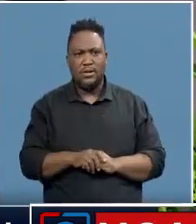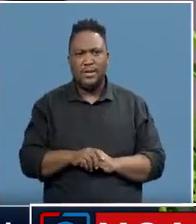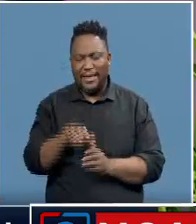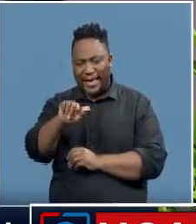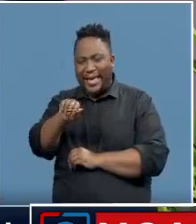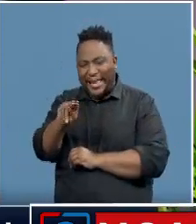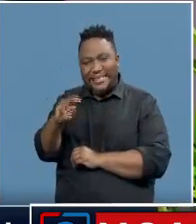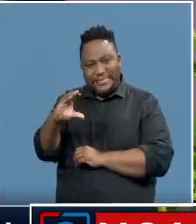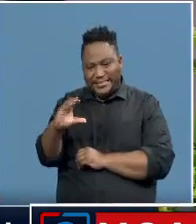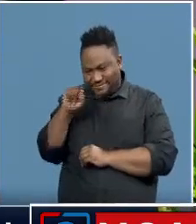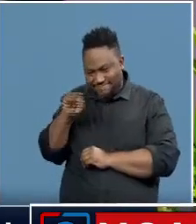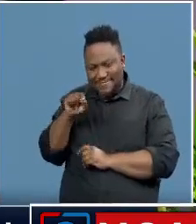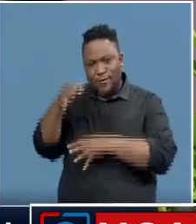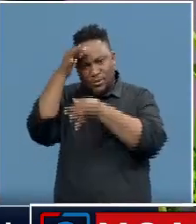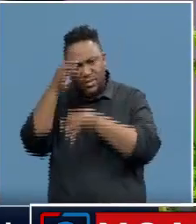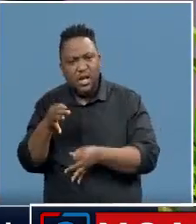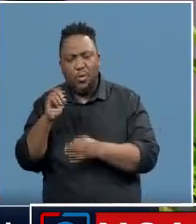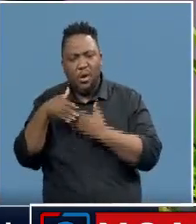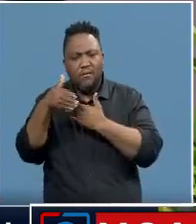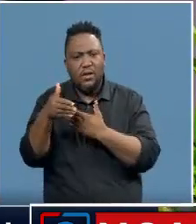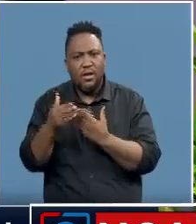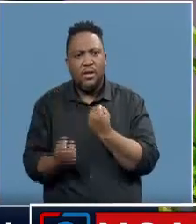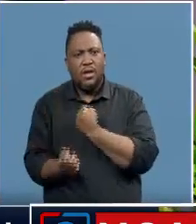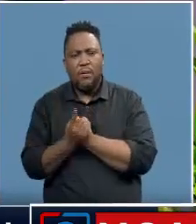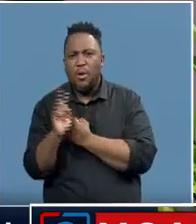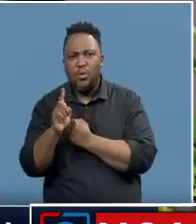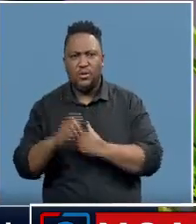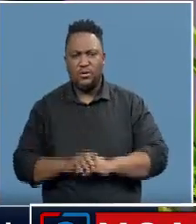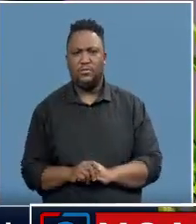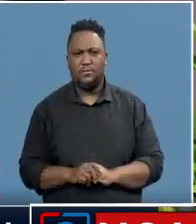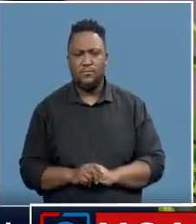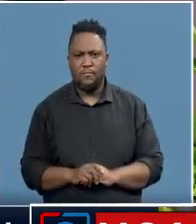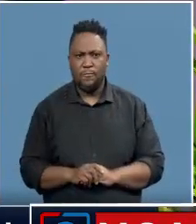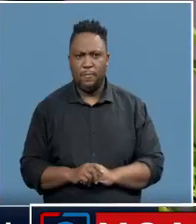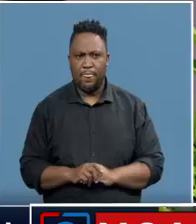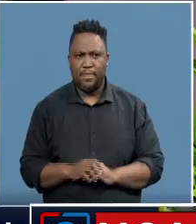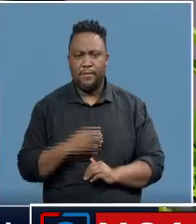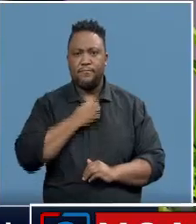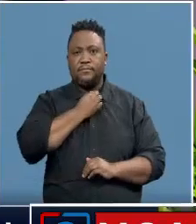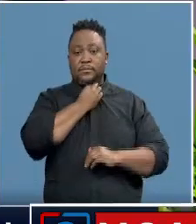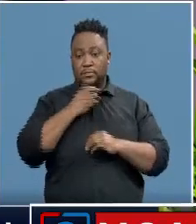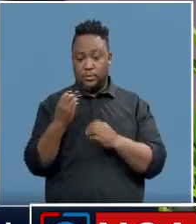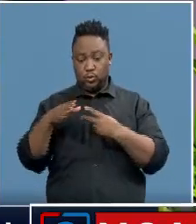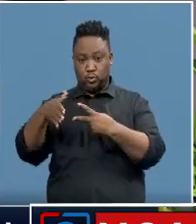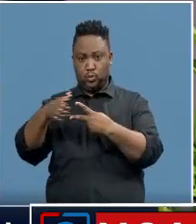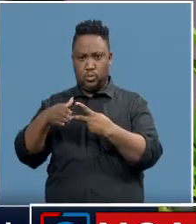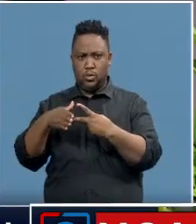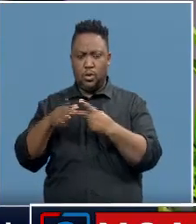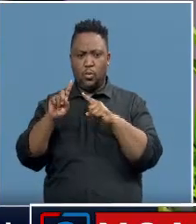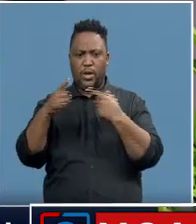own determination about what must happen. And two, we will not just sacrifice our president at an